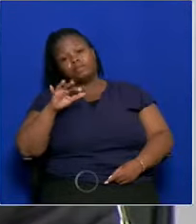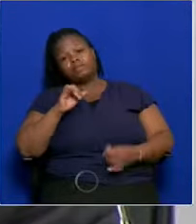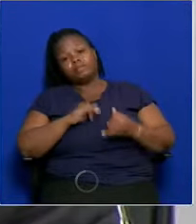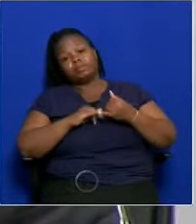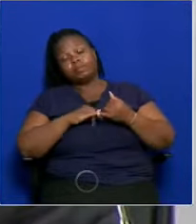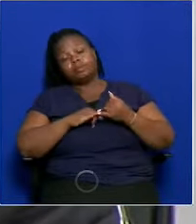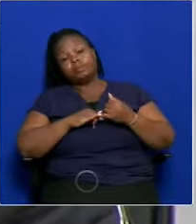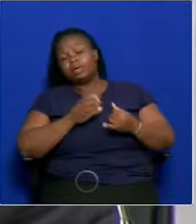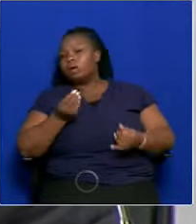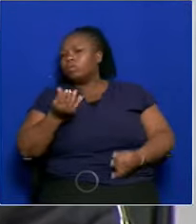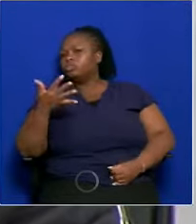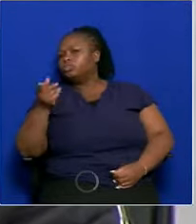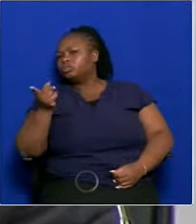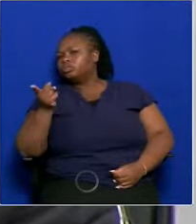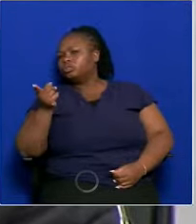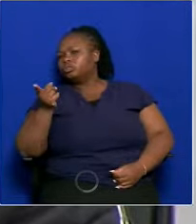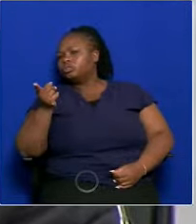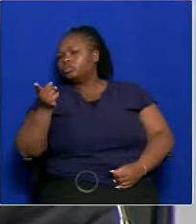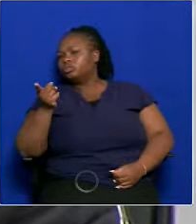There is